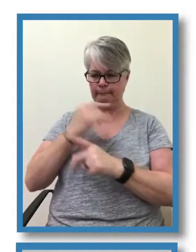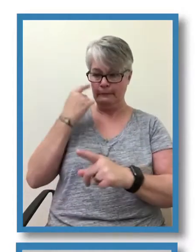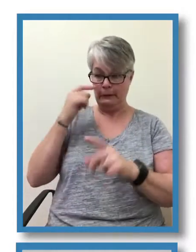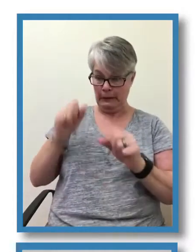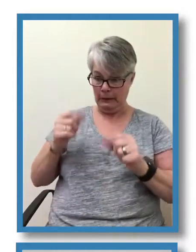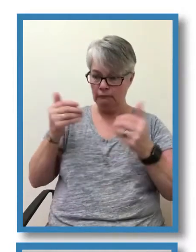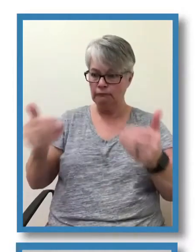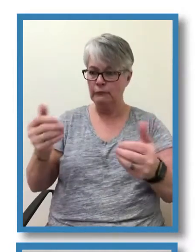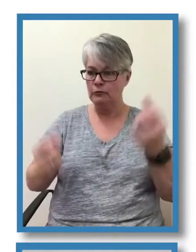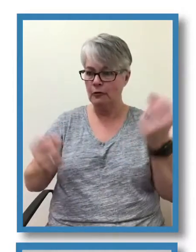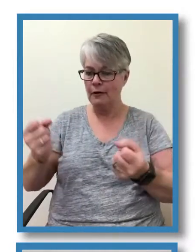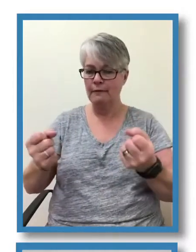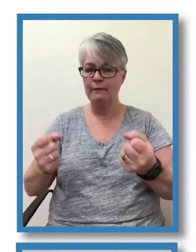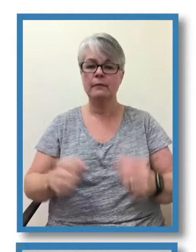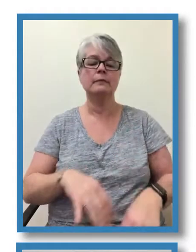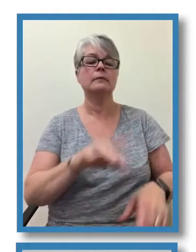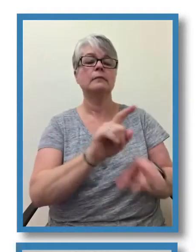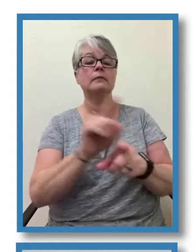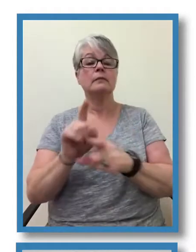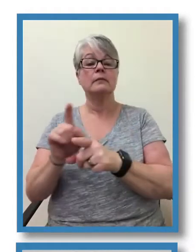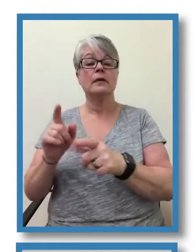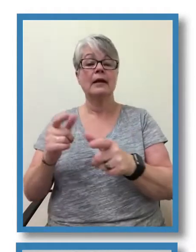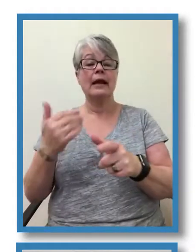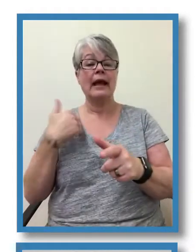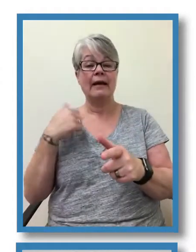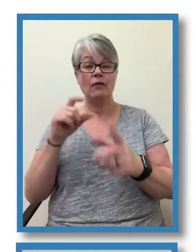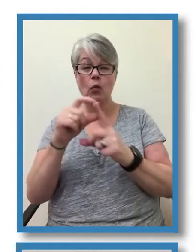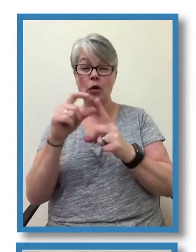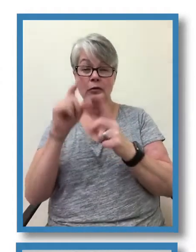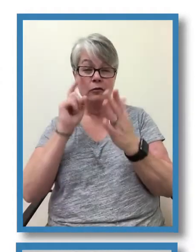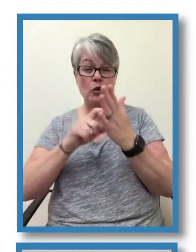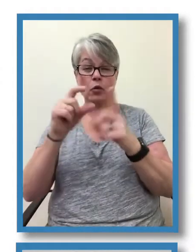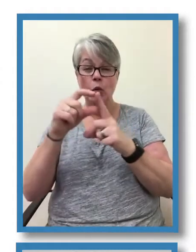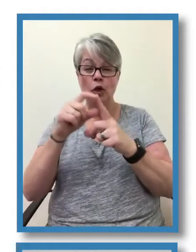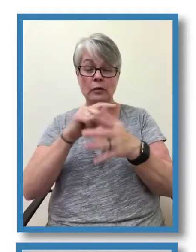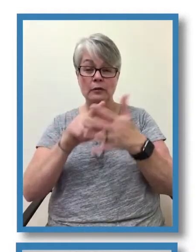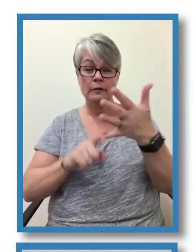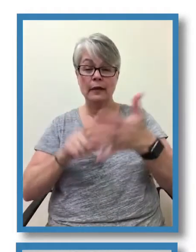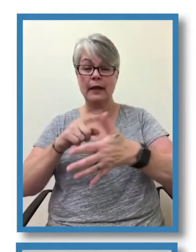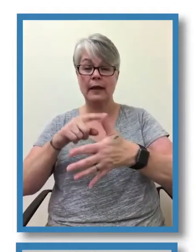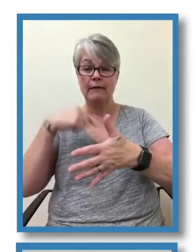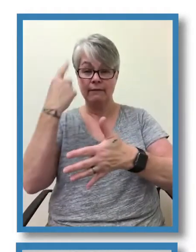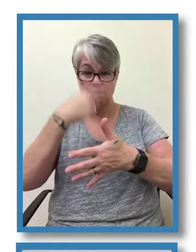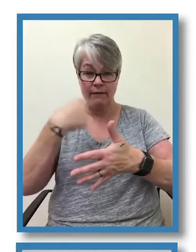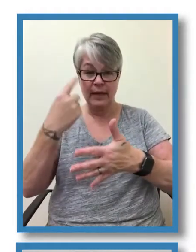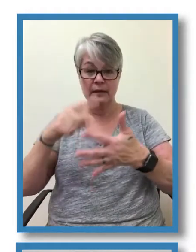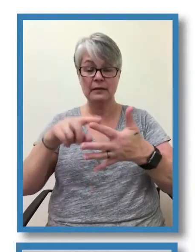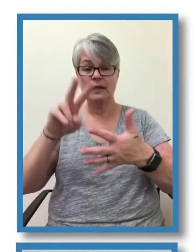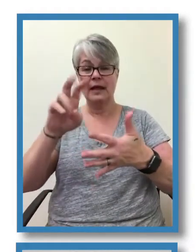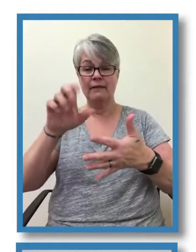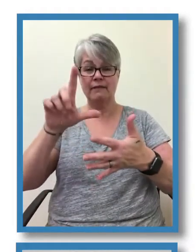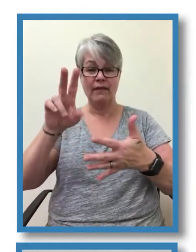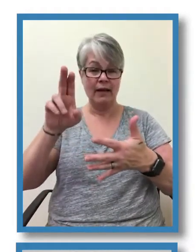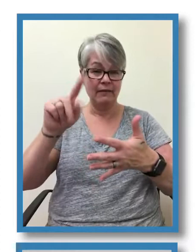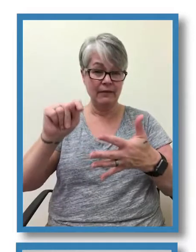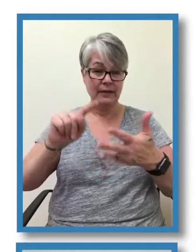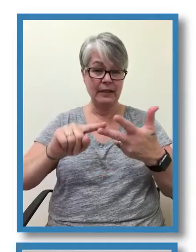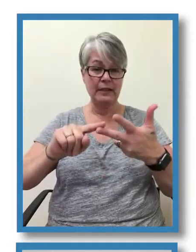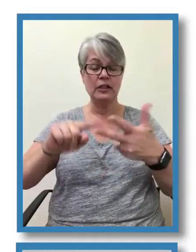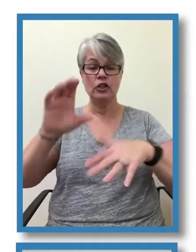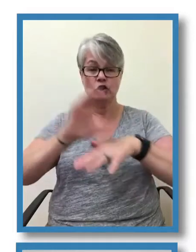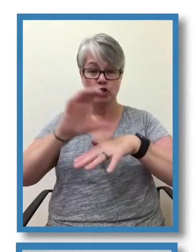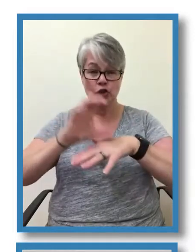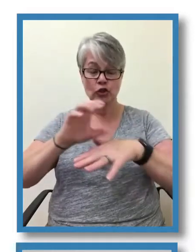So you say that to the person once, and they say it back to you, and then we give a second trial: